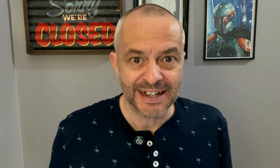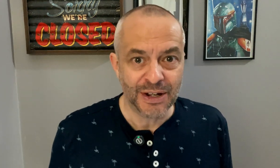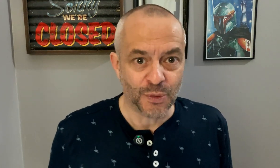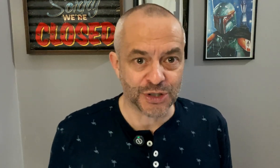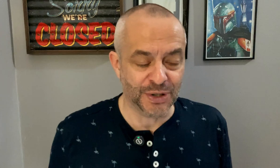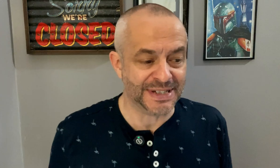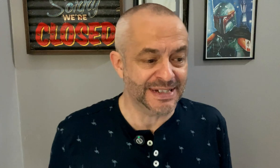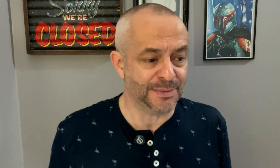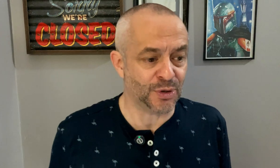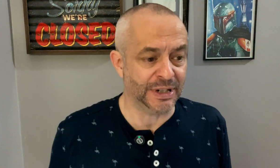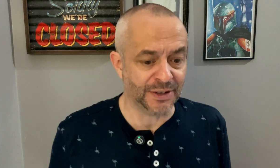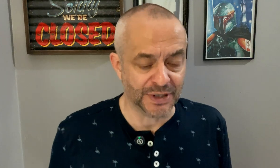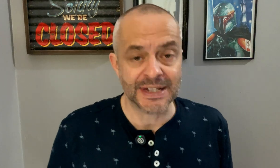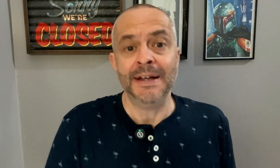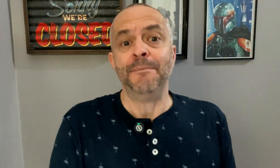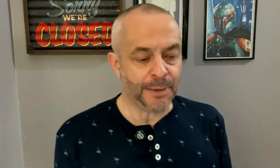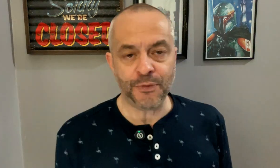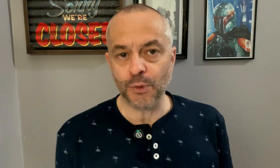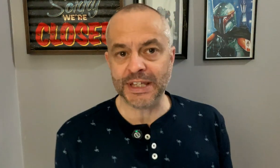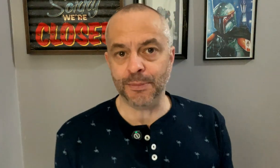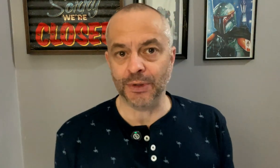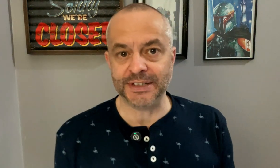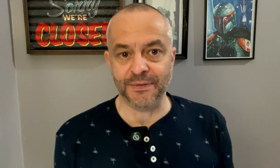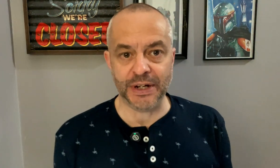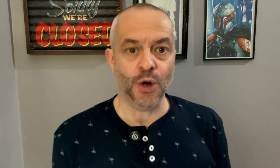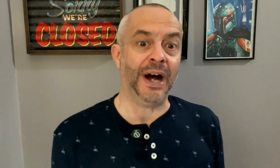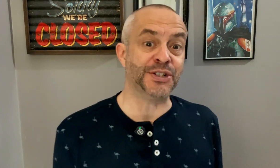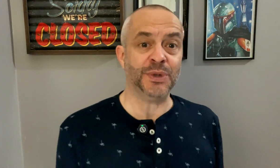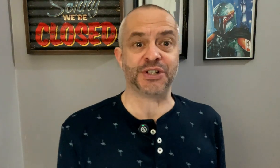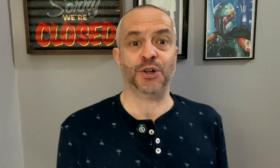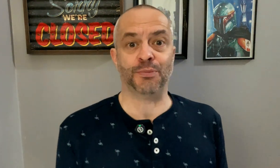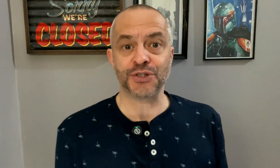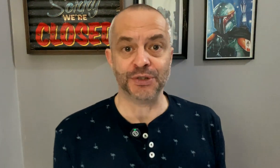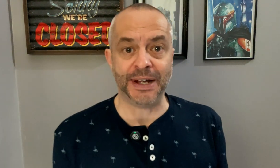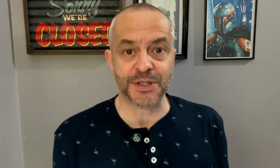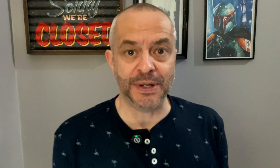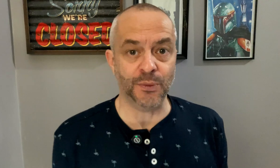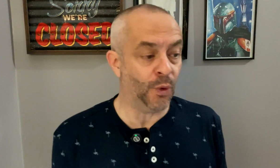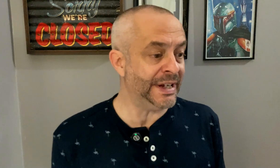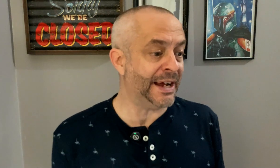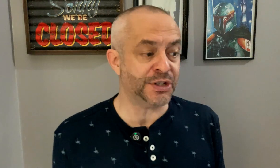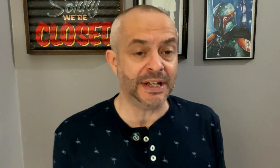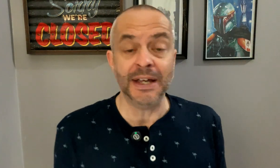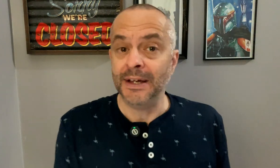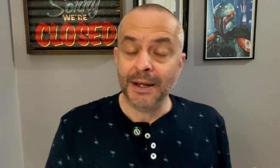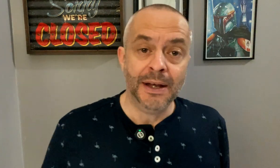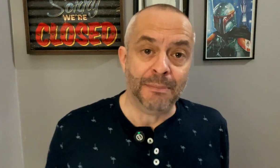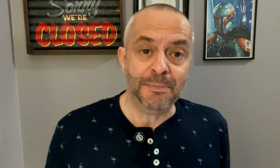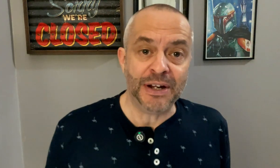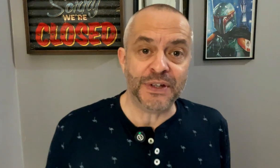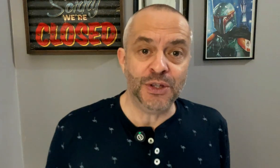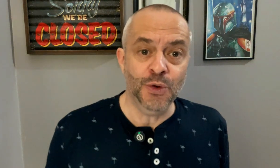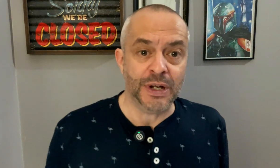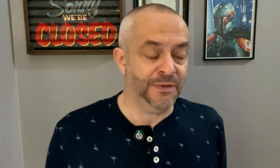at least we're starting to see some sort of difference. Now, before we keep going into the video, I just want to share a personal announcement, one that actually